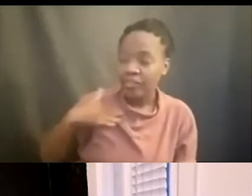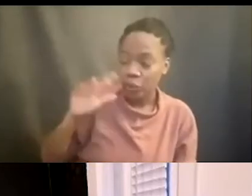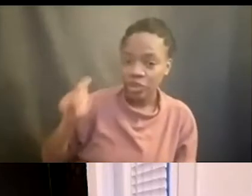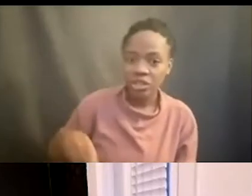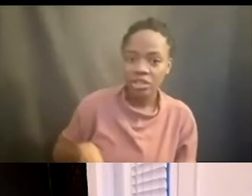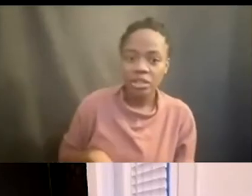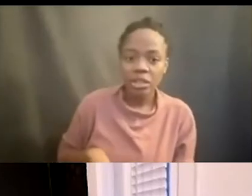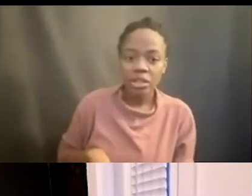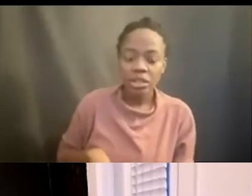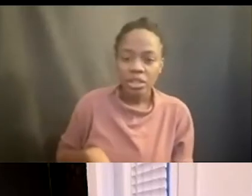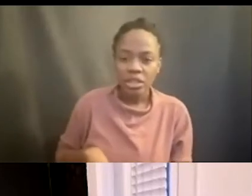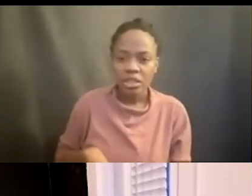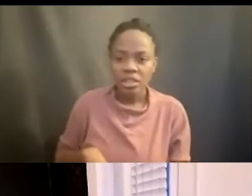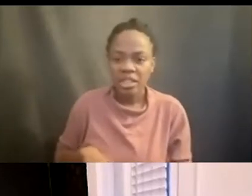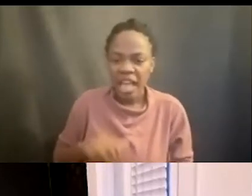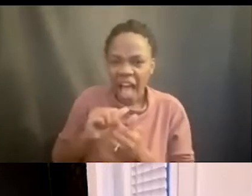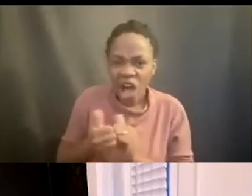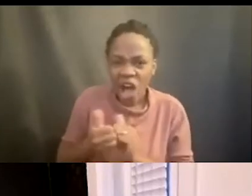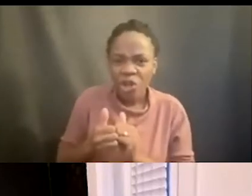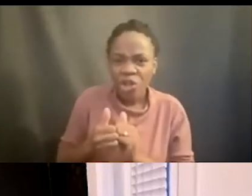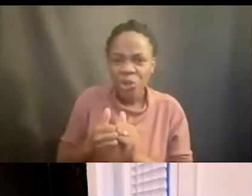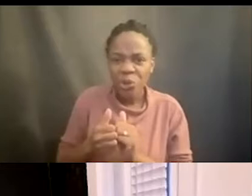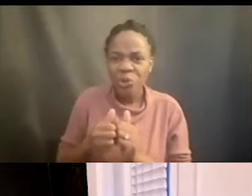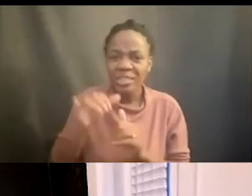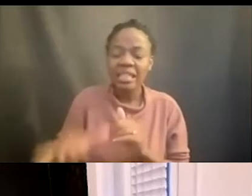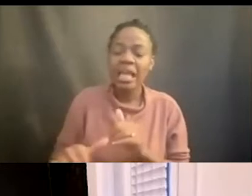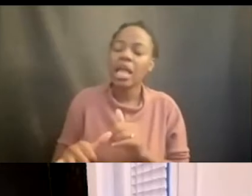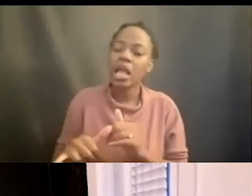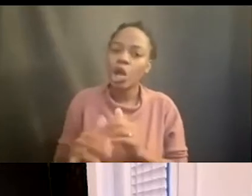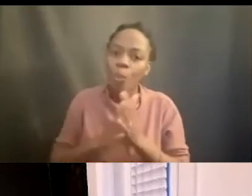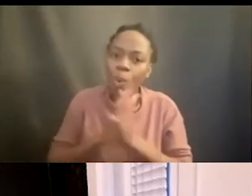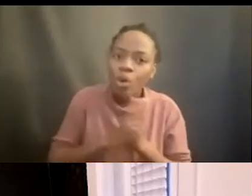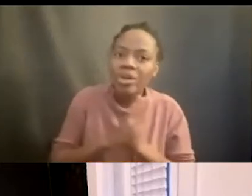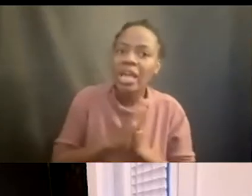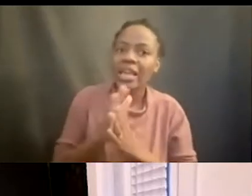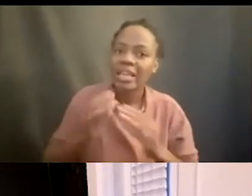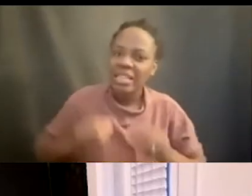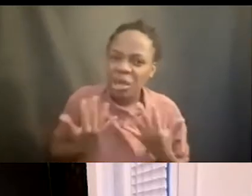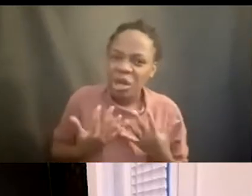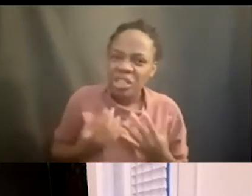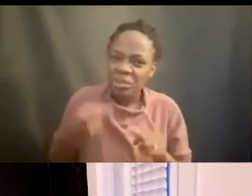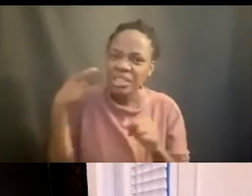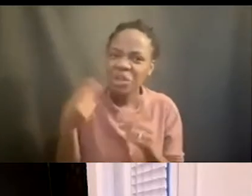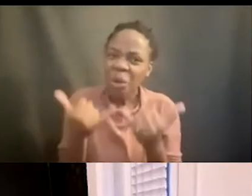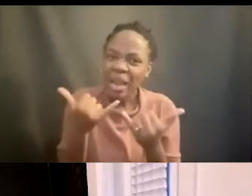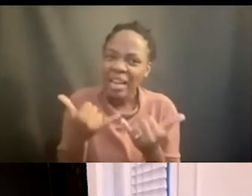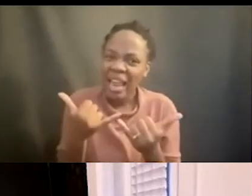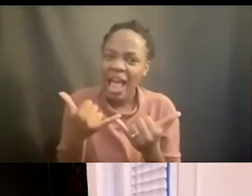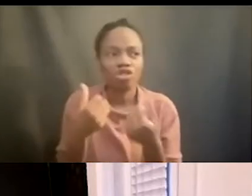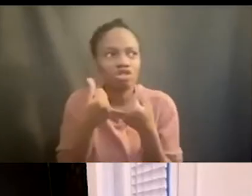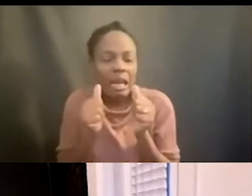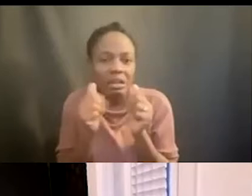It's how do you stay motivated, inspired, especially right now as we're like